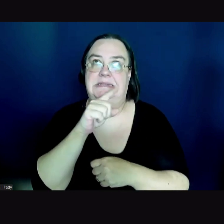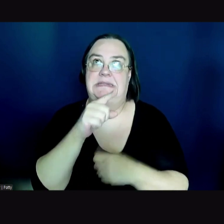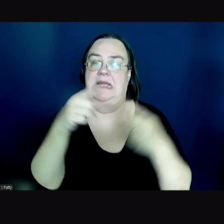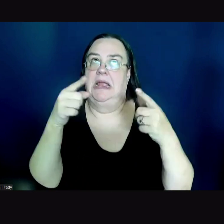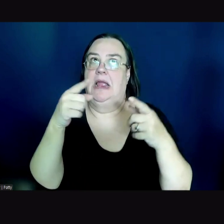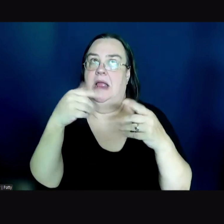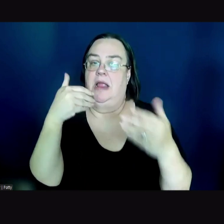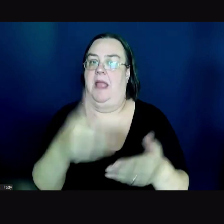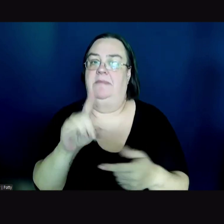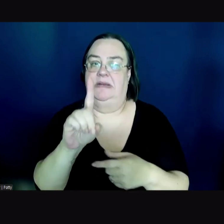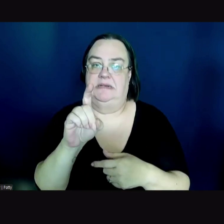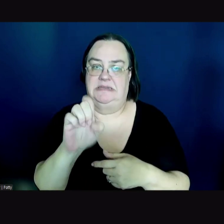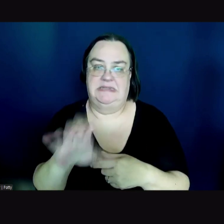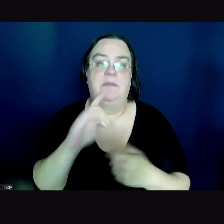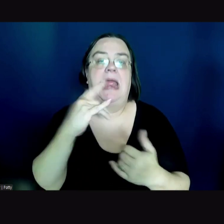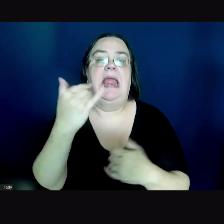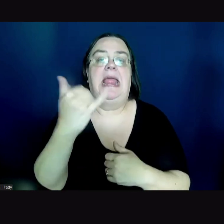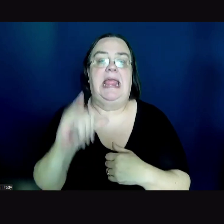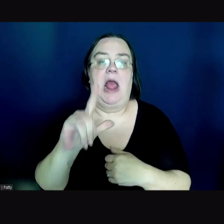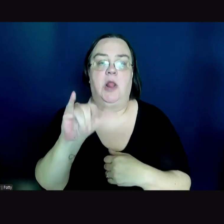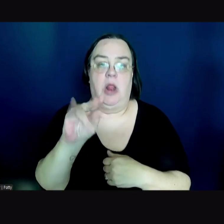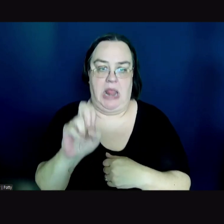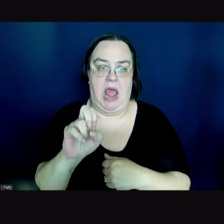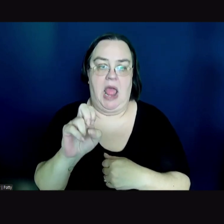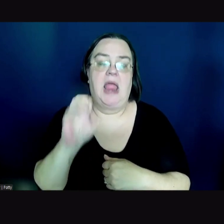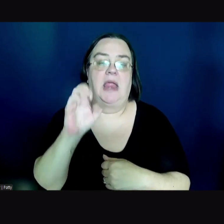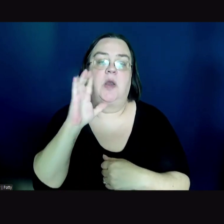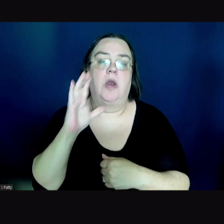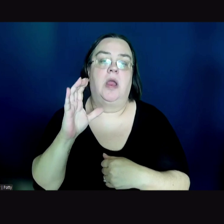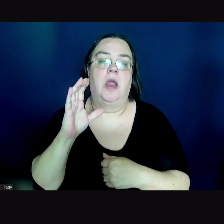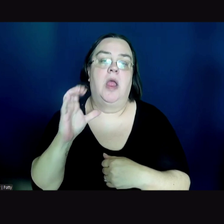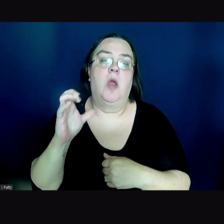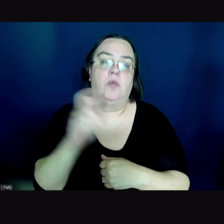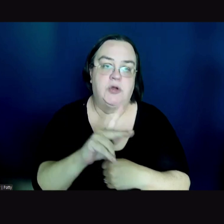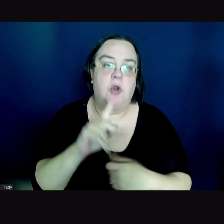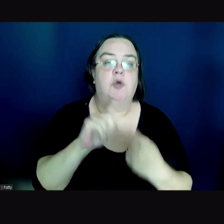yellow line to Greenbelt is going to return as well.